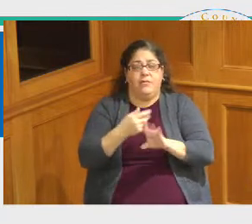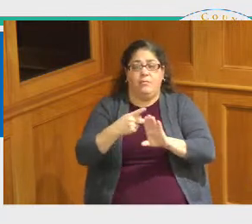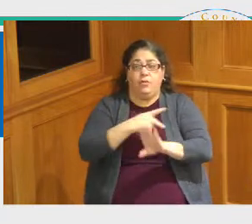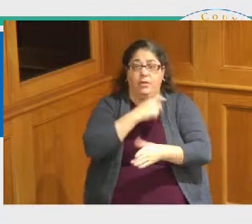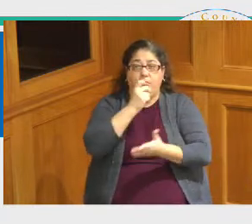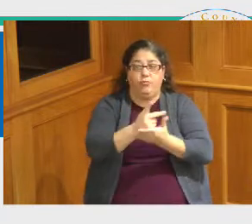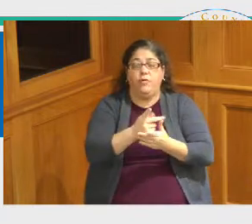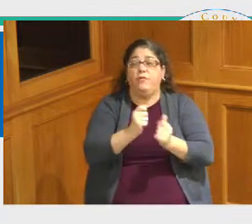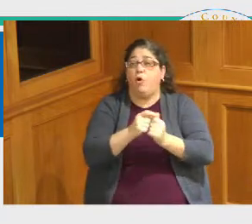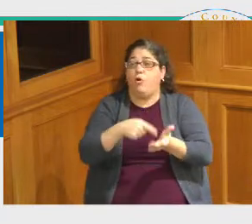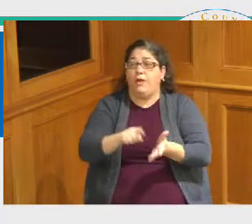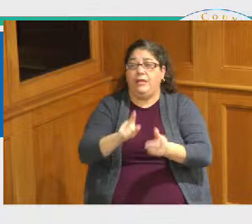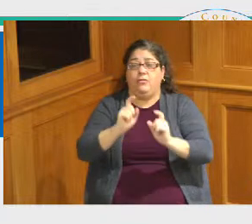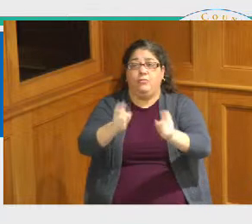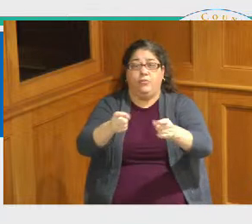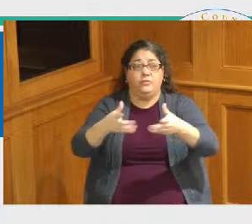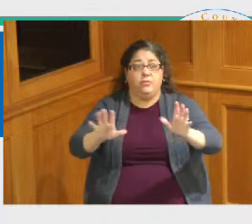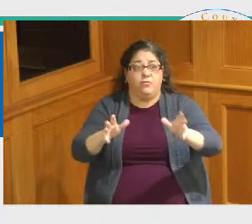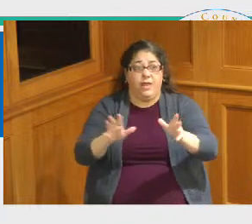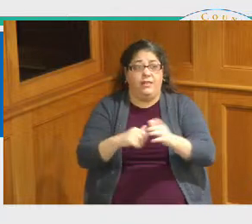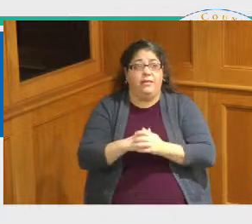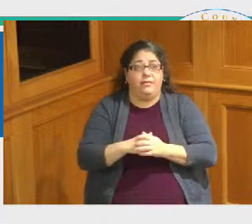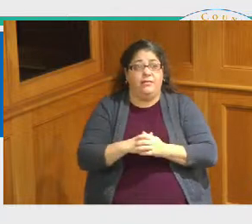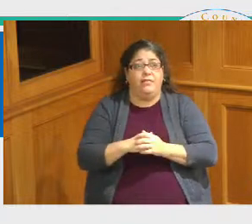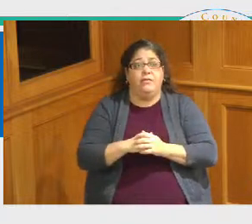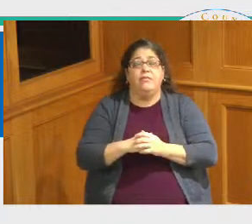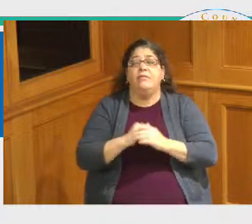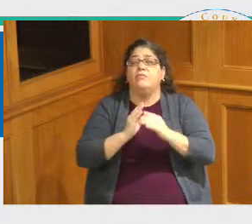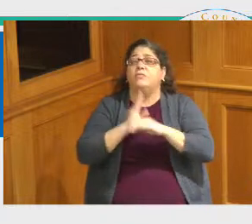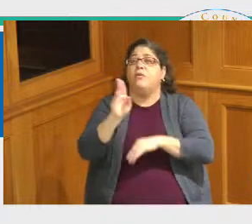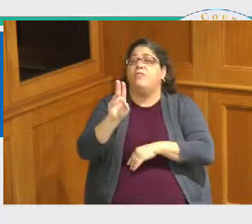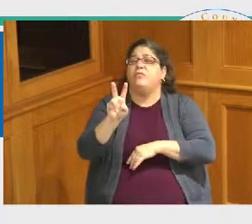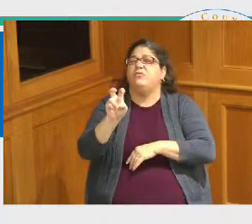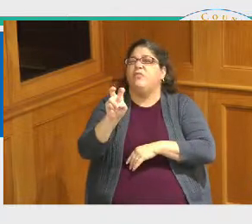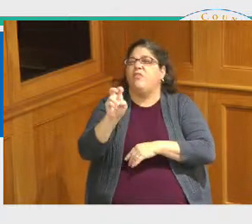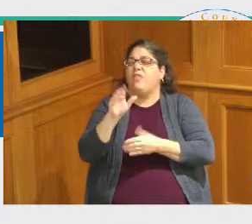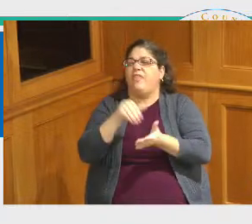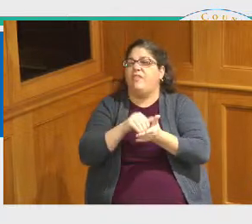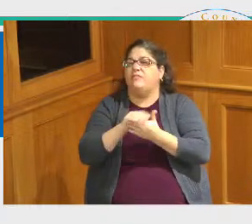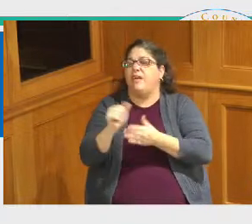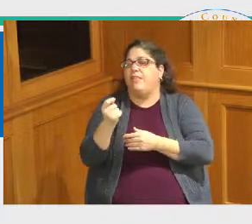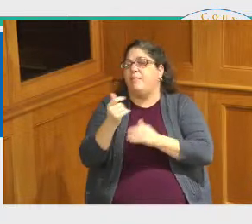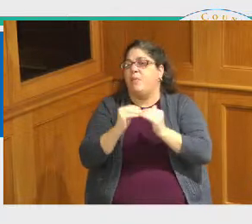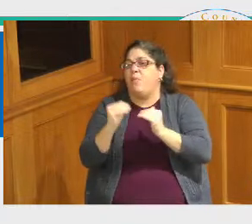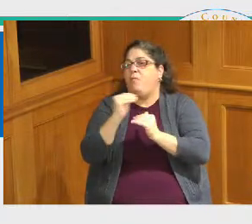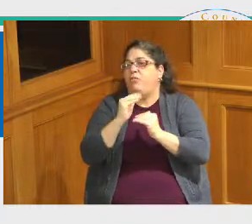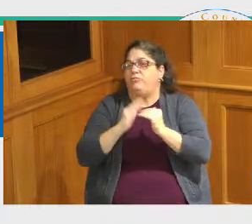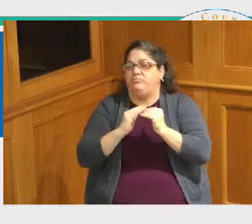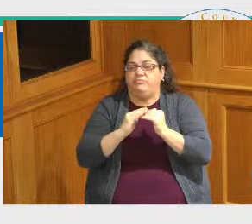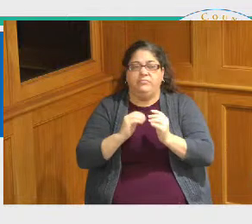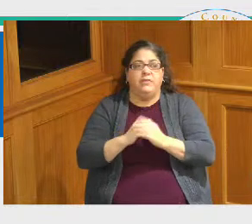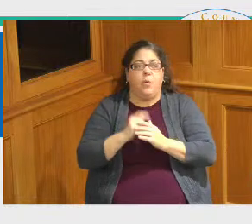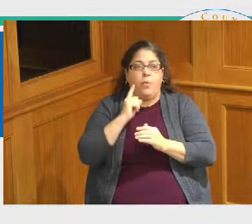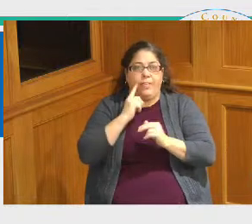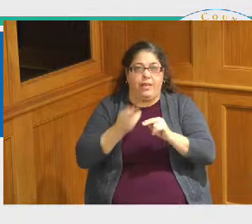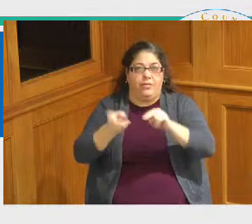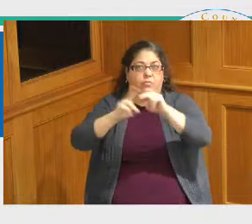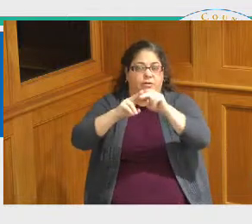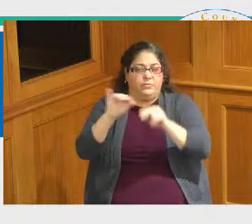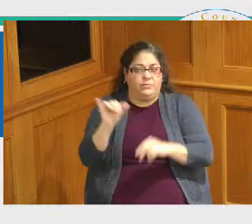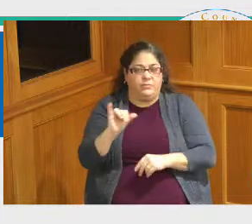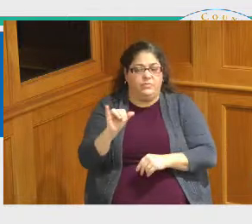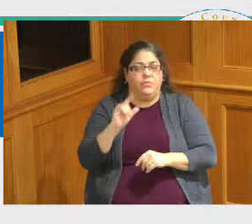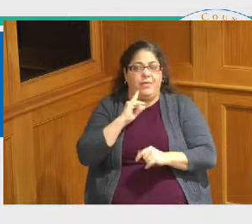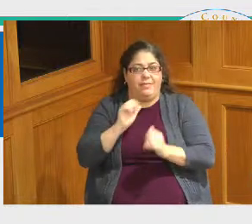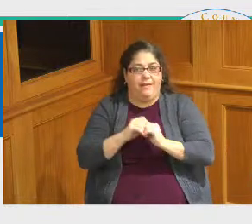or dispersed has equaled just a little over $200,000. So we're expecting an increase in that